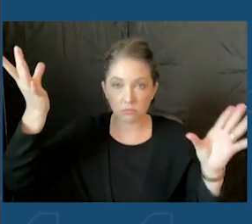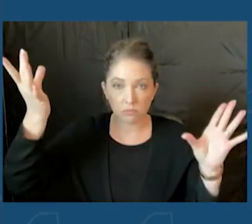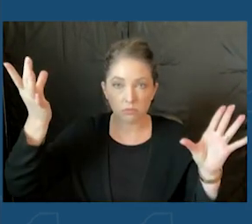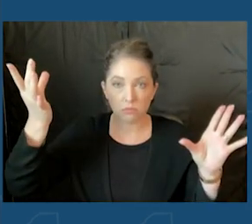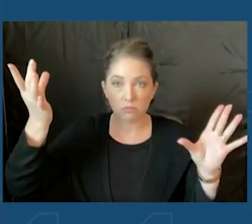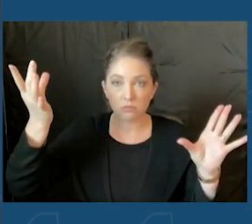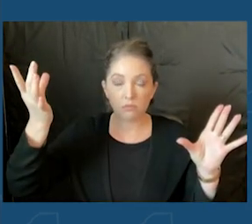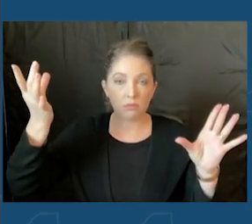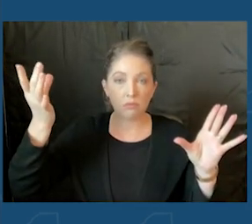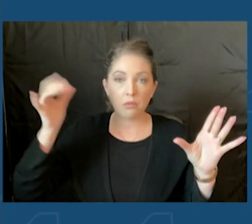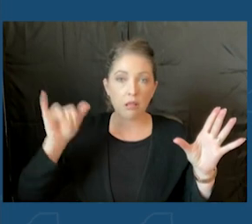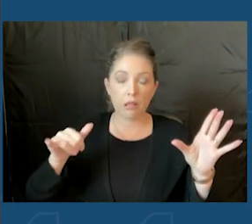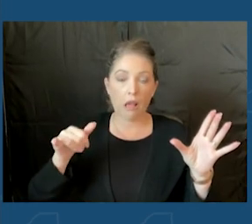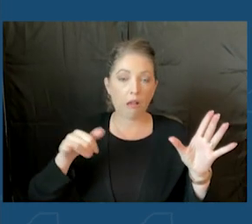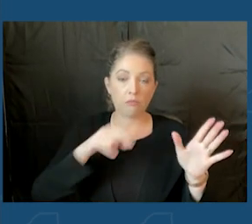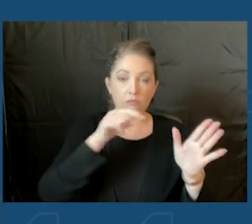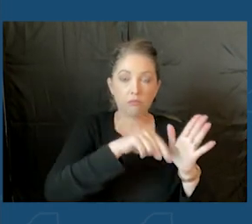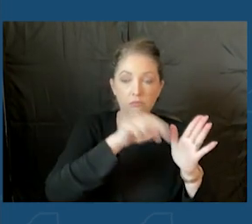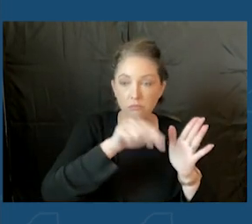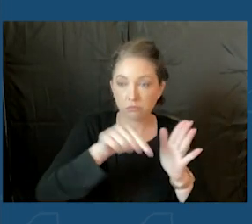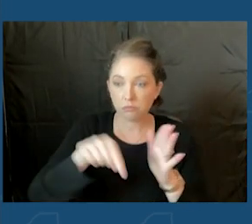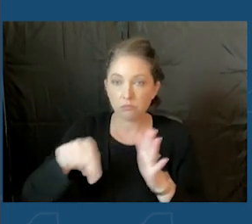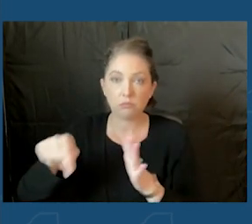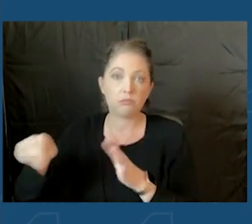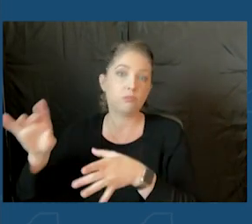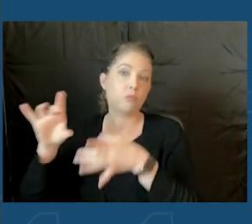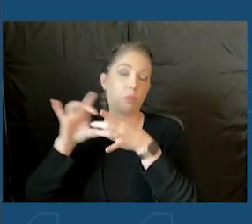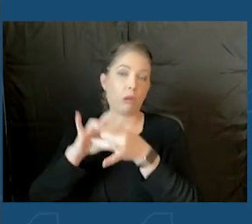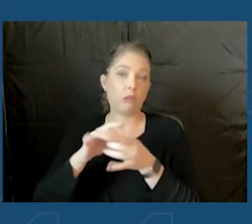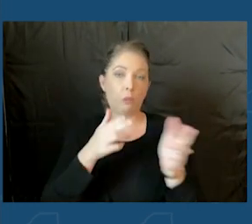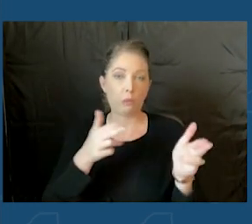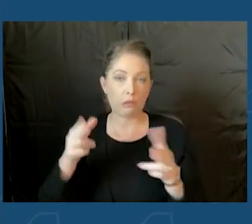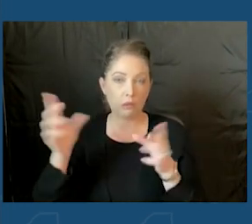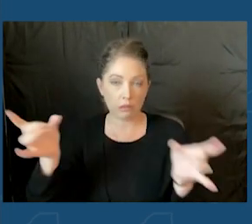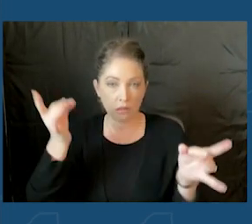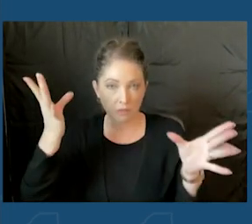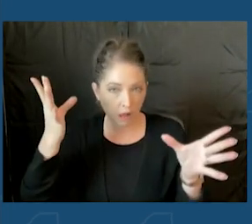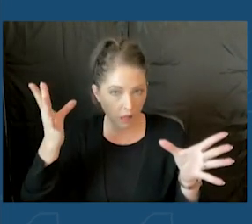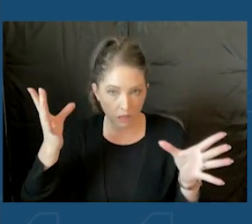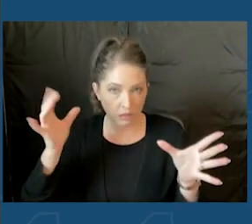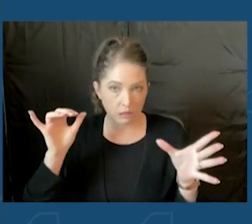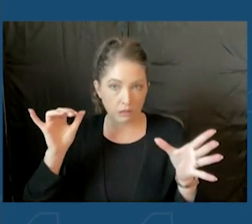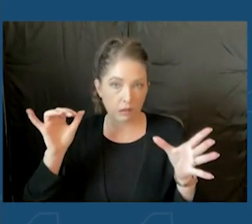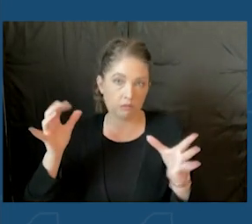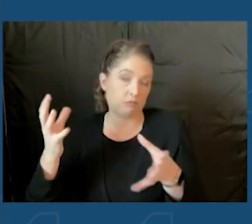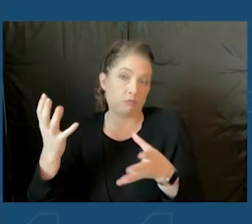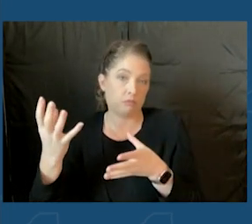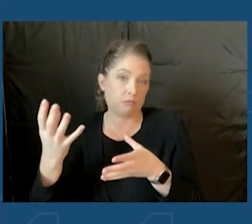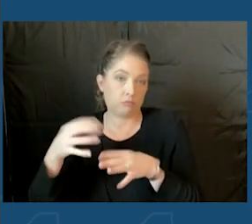mass murders and the gun violence that is a inherently American